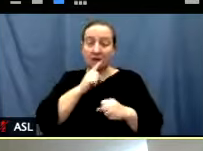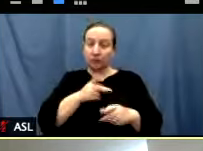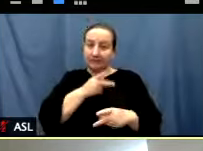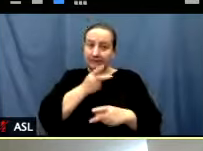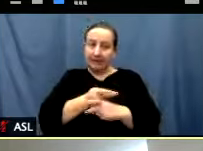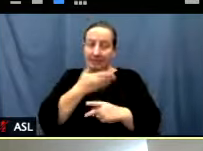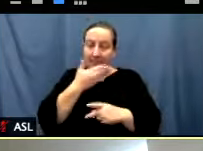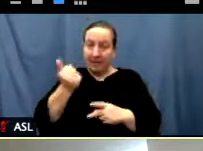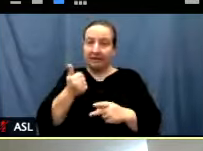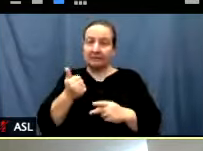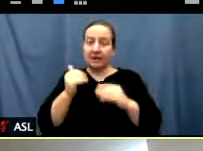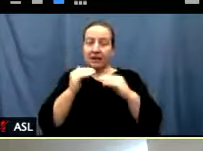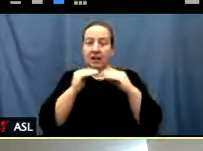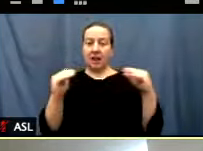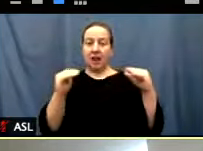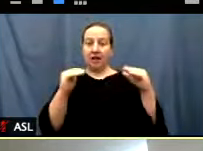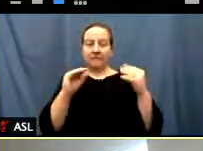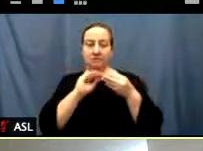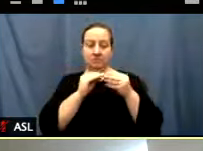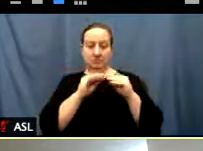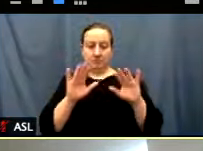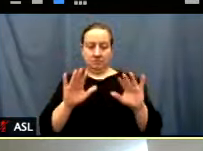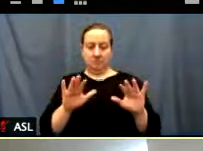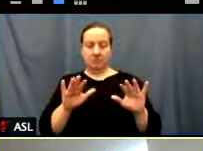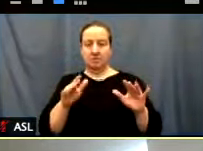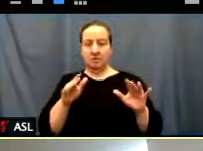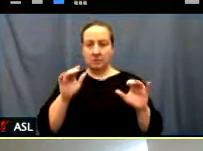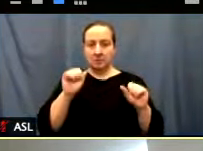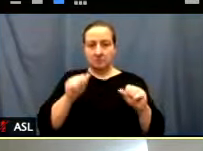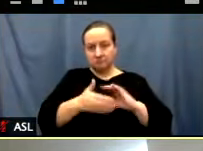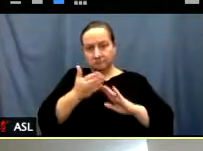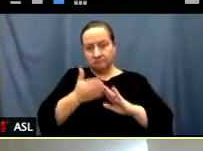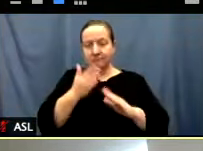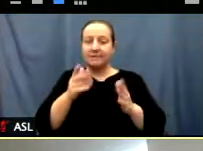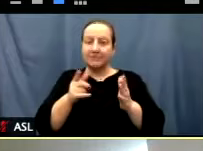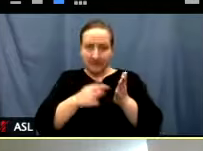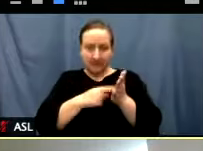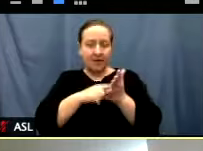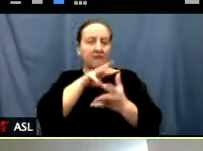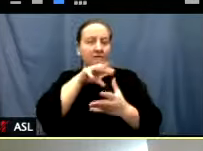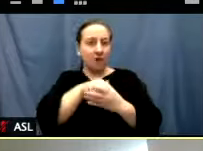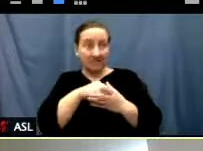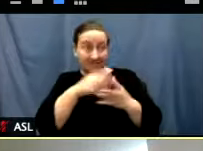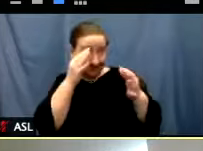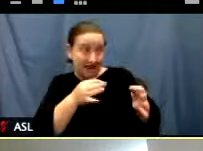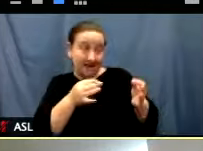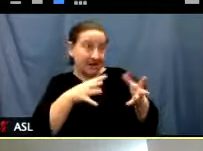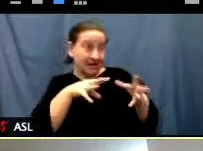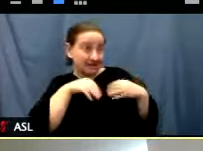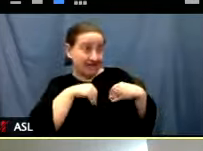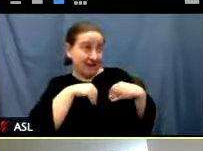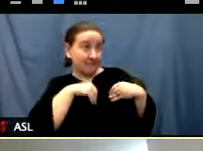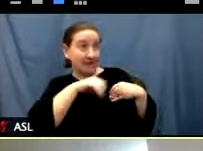best levels of capacity, and that does involve deciding whether or not to accept out-of-state transfers.